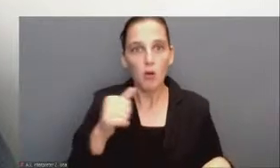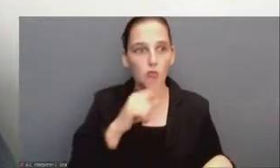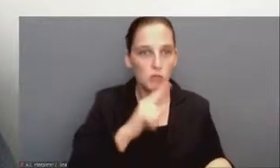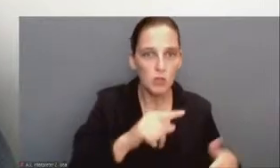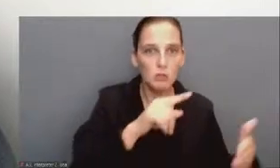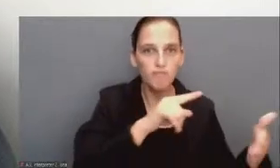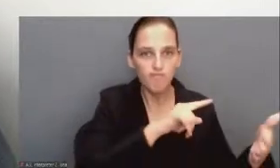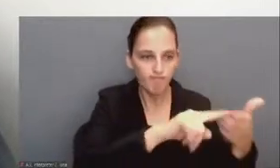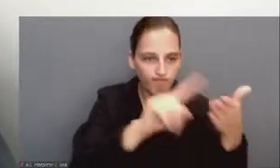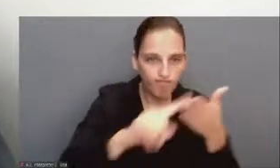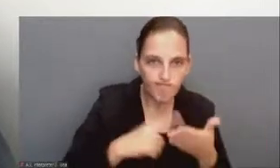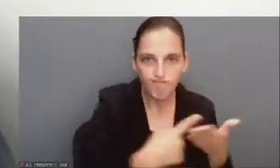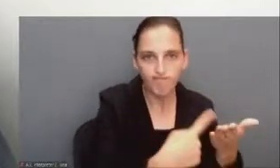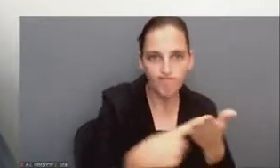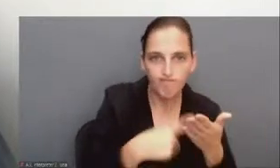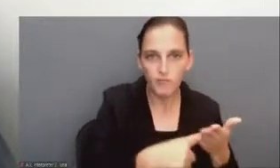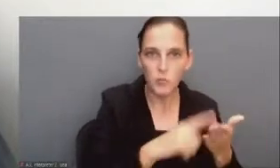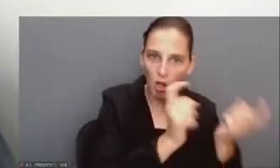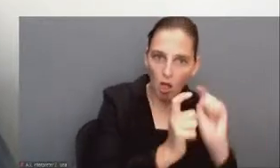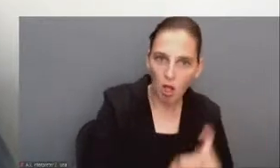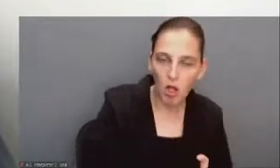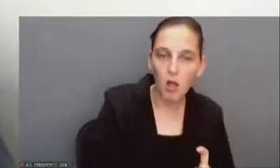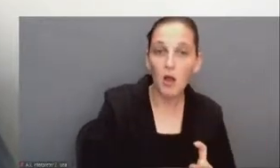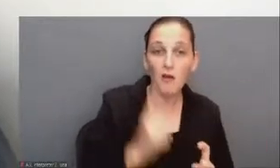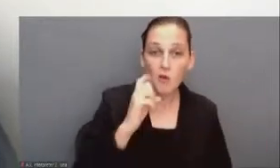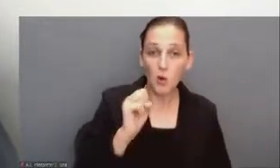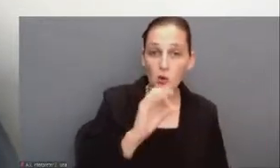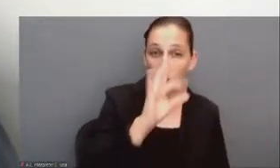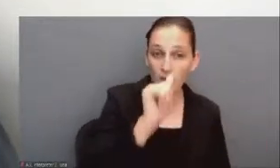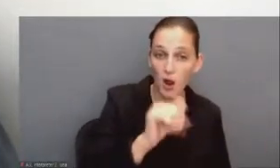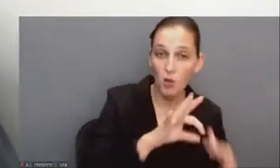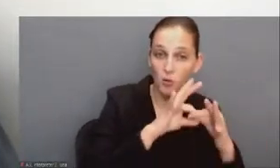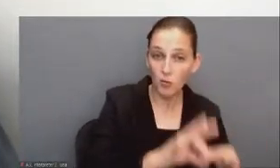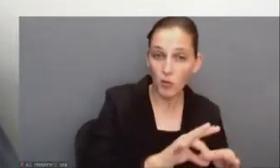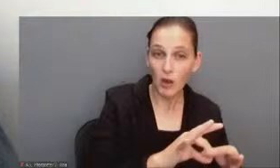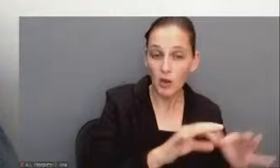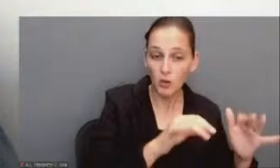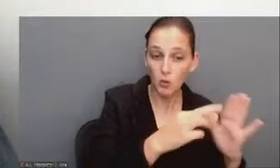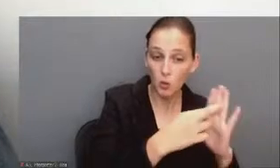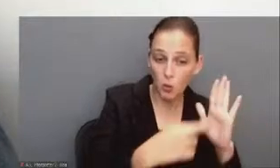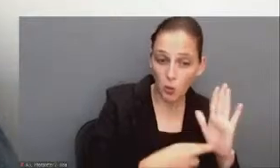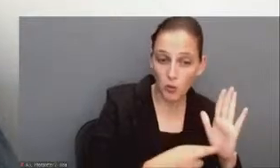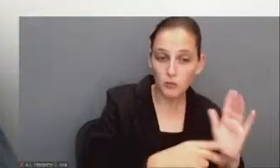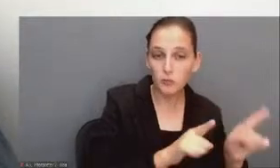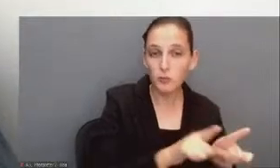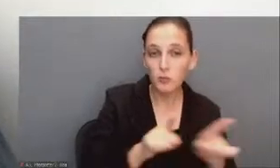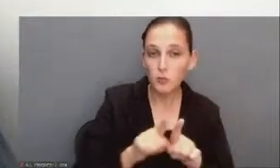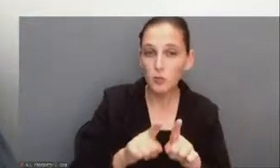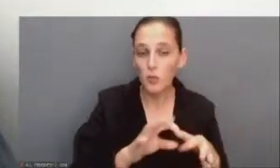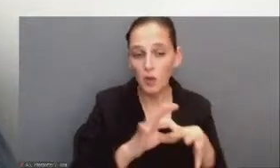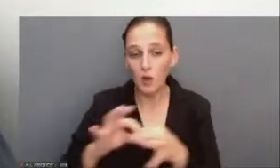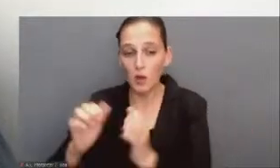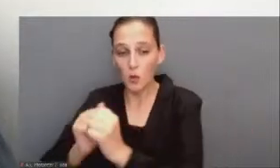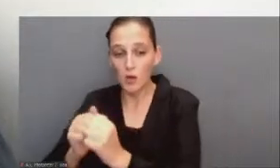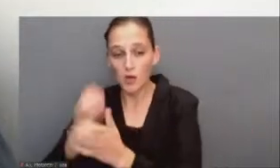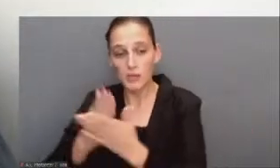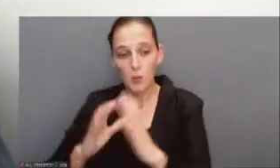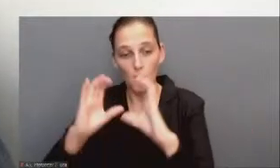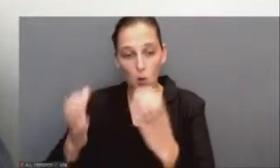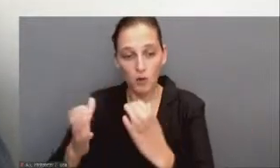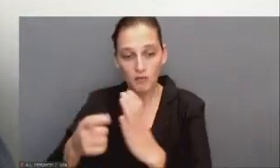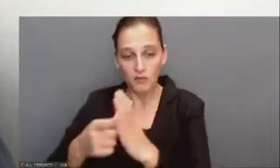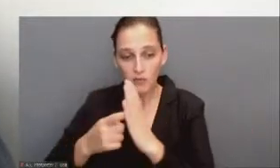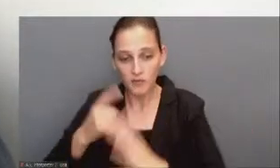task force on the use of SOFA and related measures, including ideally with recommendations for at least a core set of nationally uniform elements, such